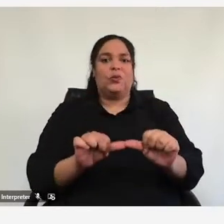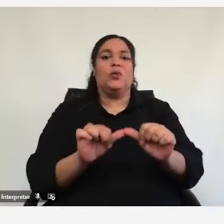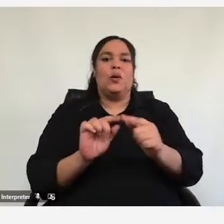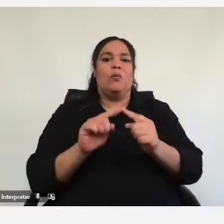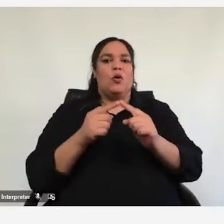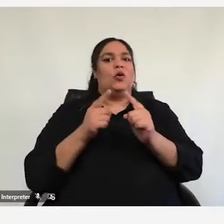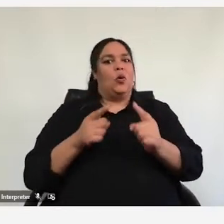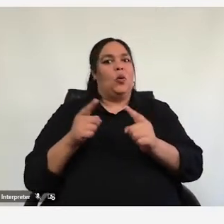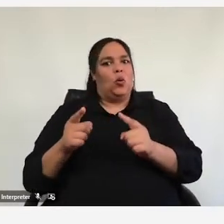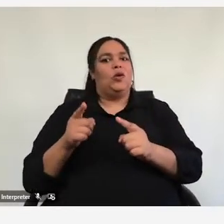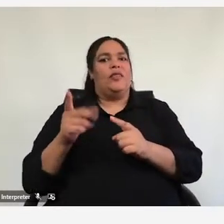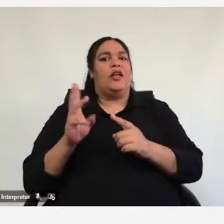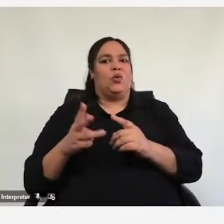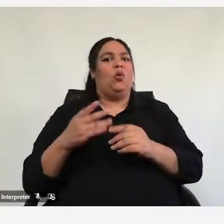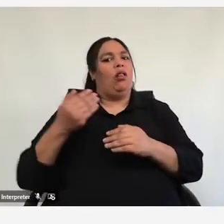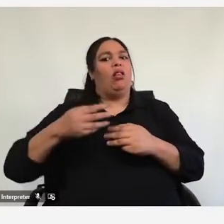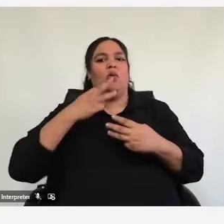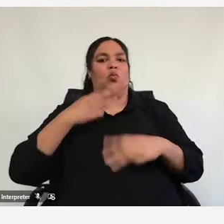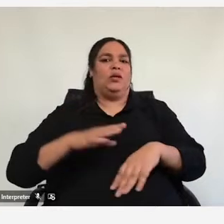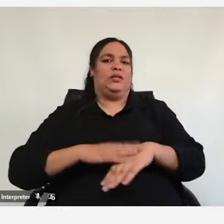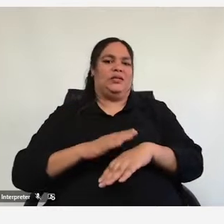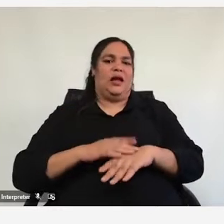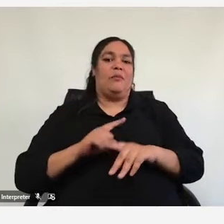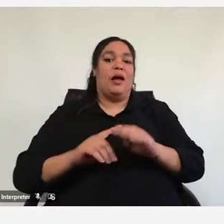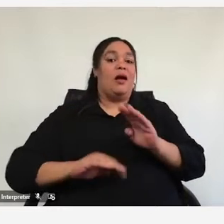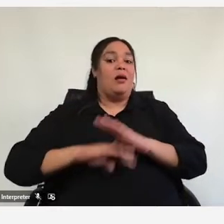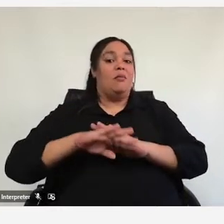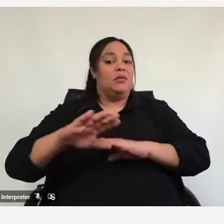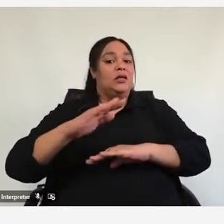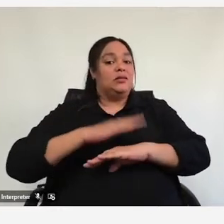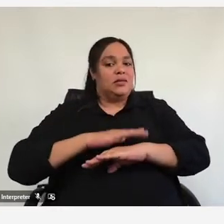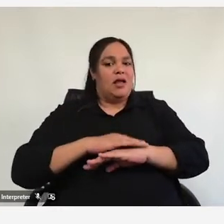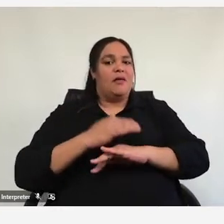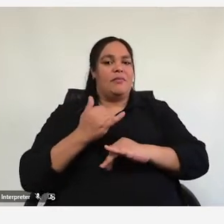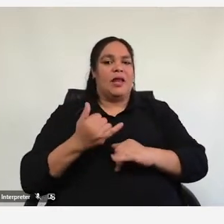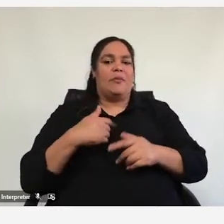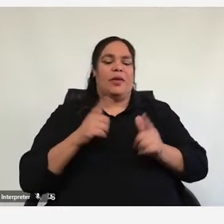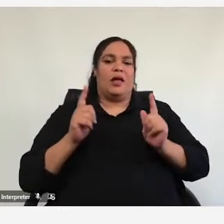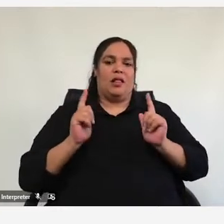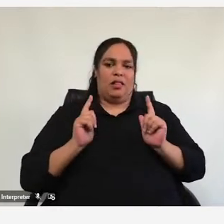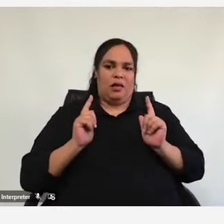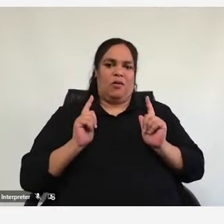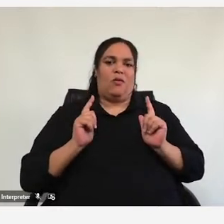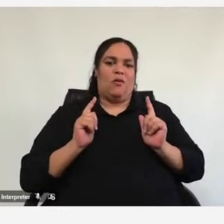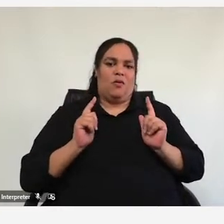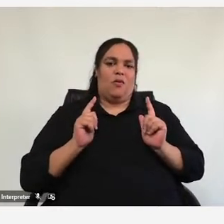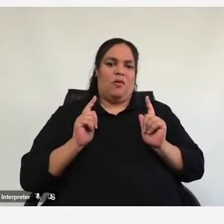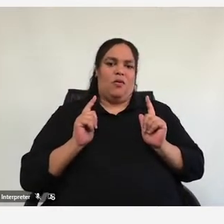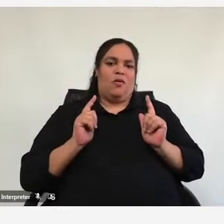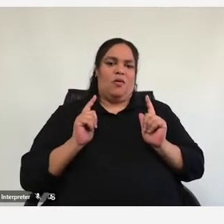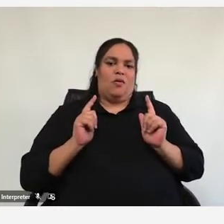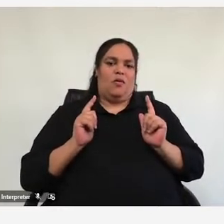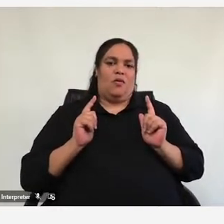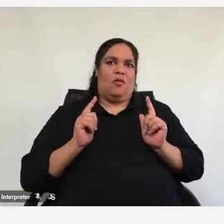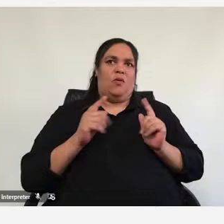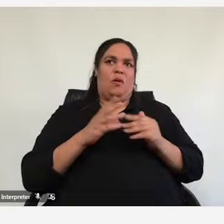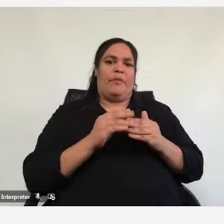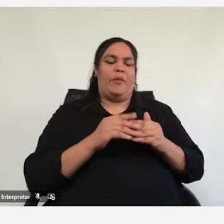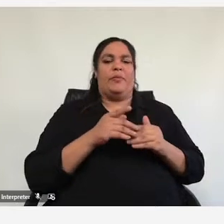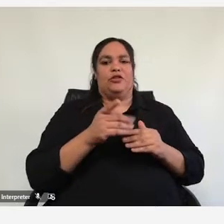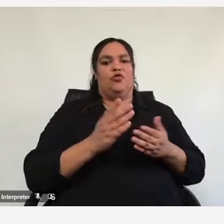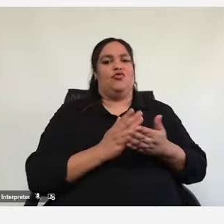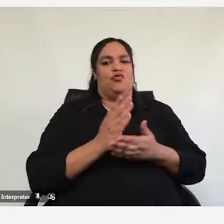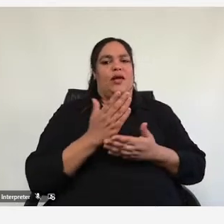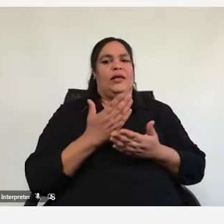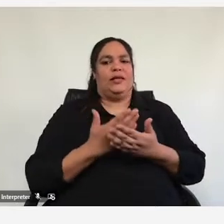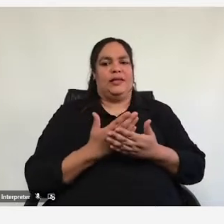order becomes frivolous, and until such time, I'm going to allow the members their right